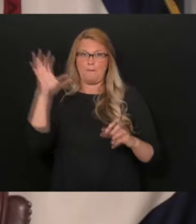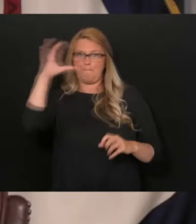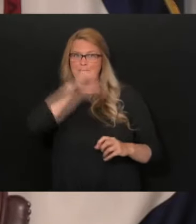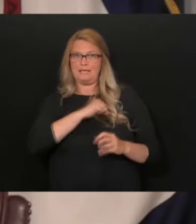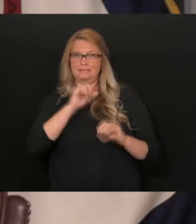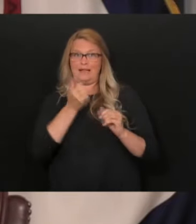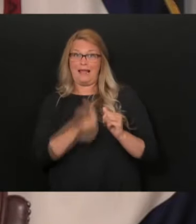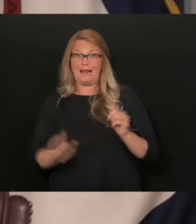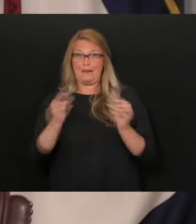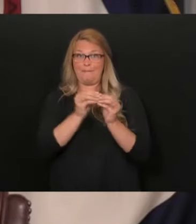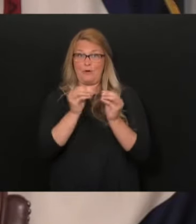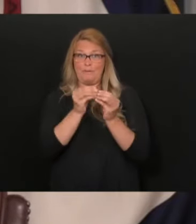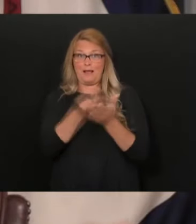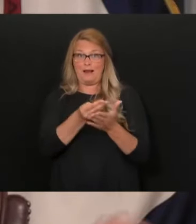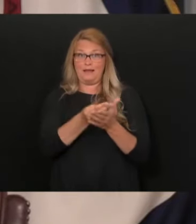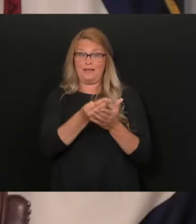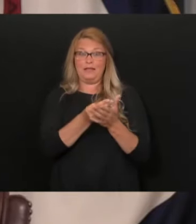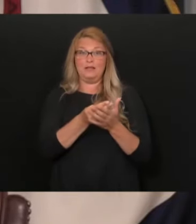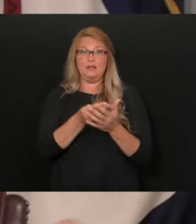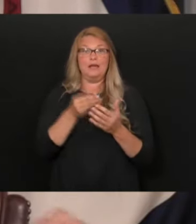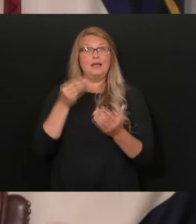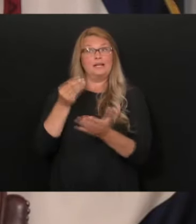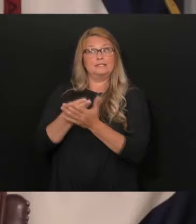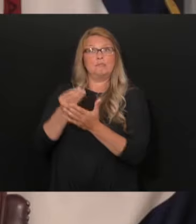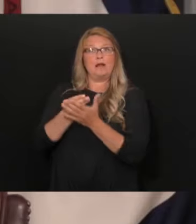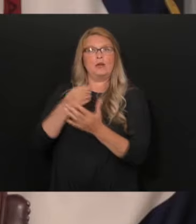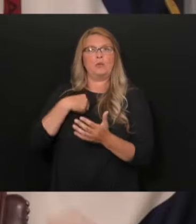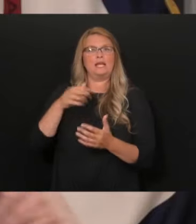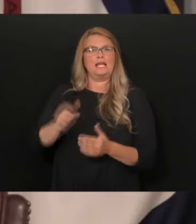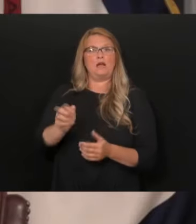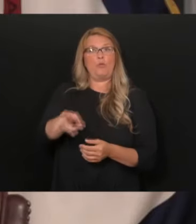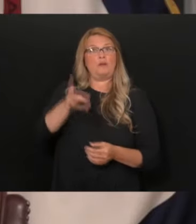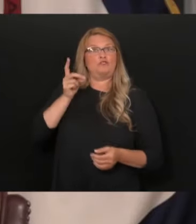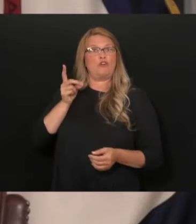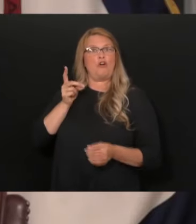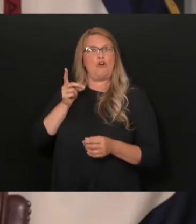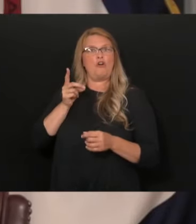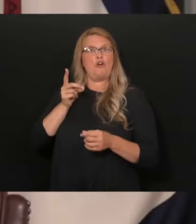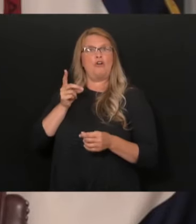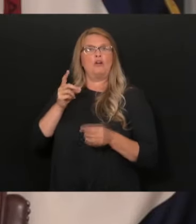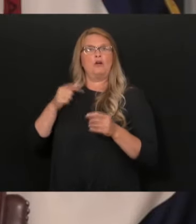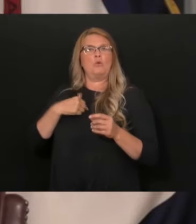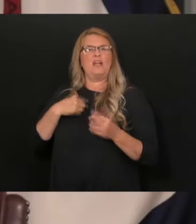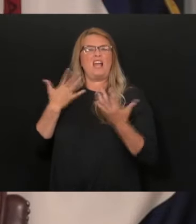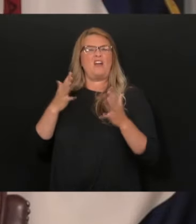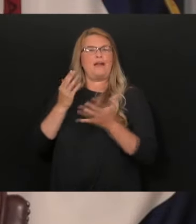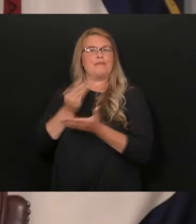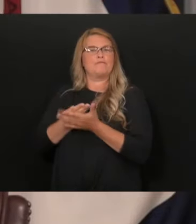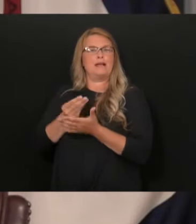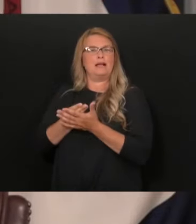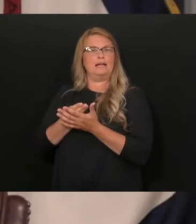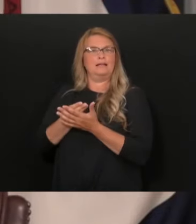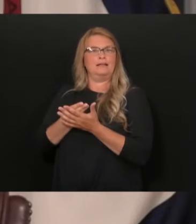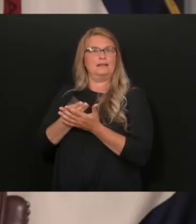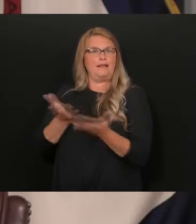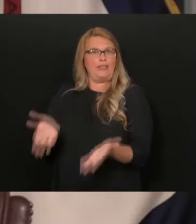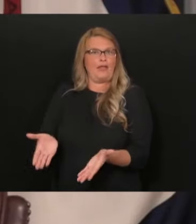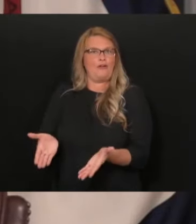and these are dollars that we can take back out of the buckets of money that have already been sent to us.